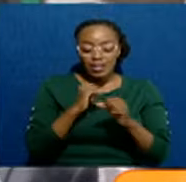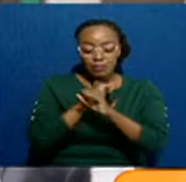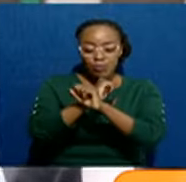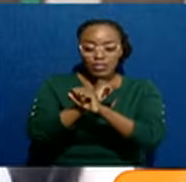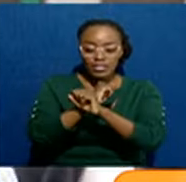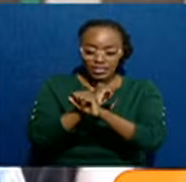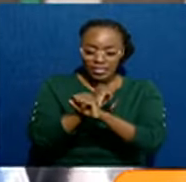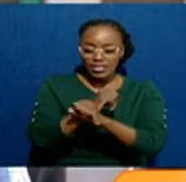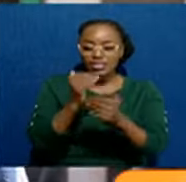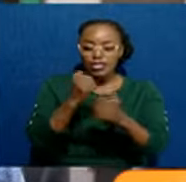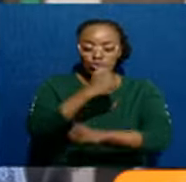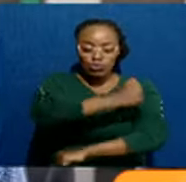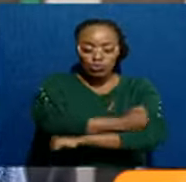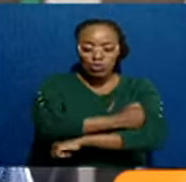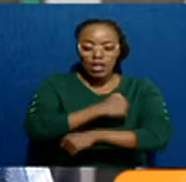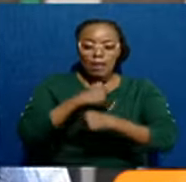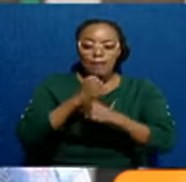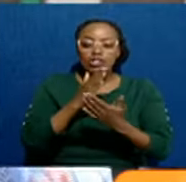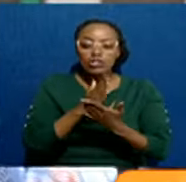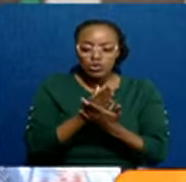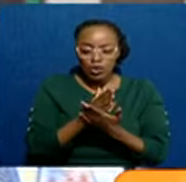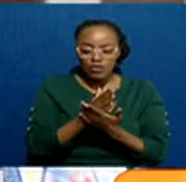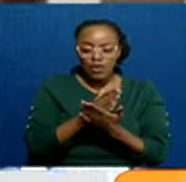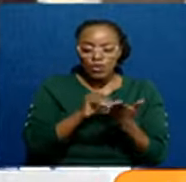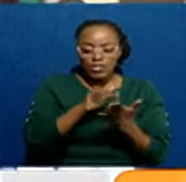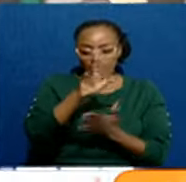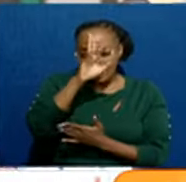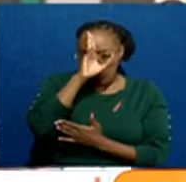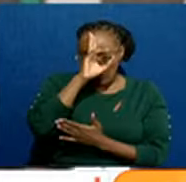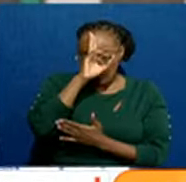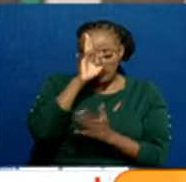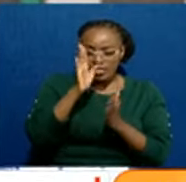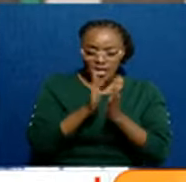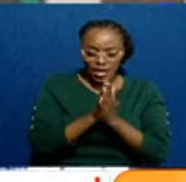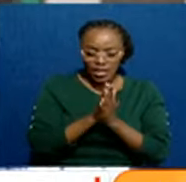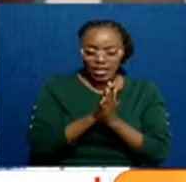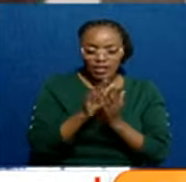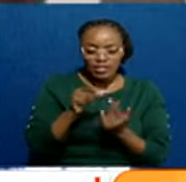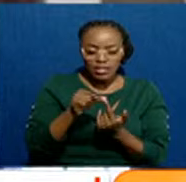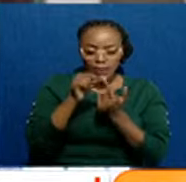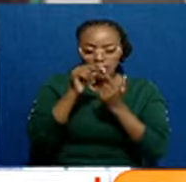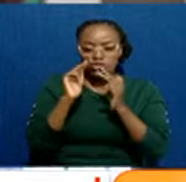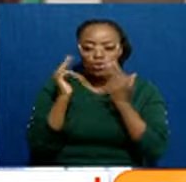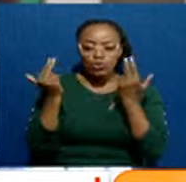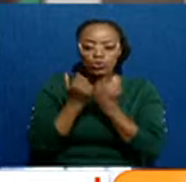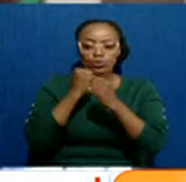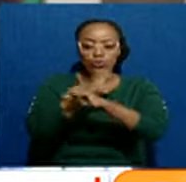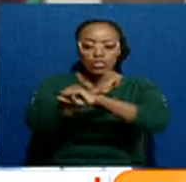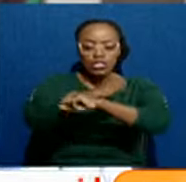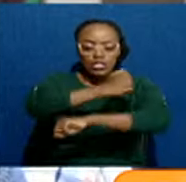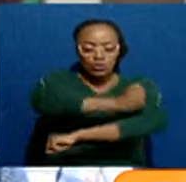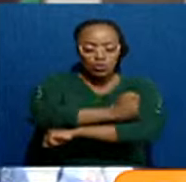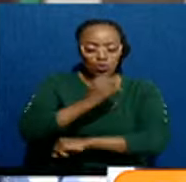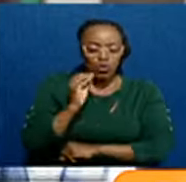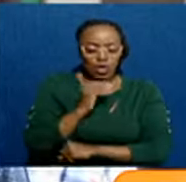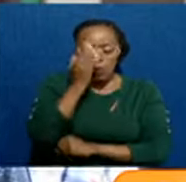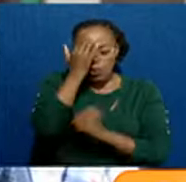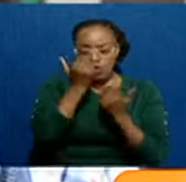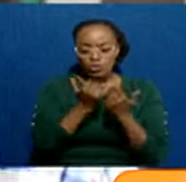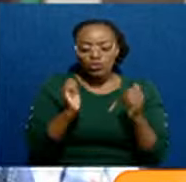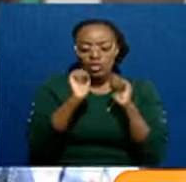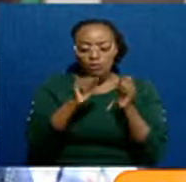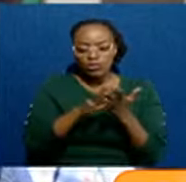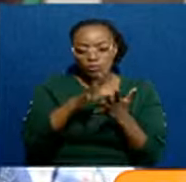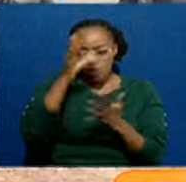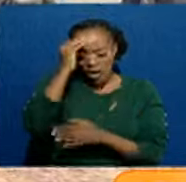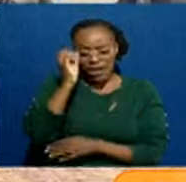our children in schools and make sure that we send the police and the special units to protect our schools so that our children are able to learn without fear